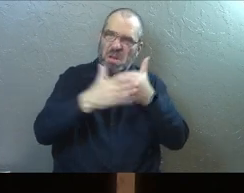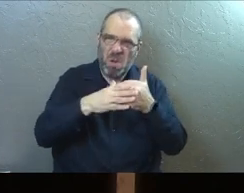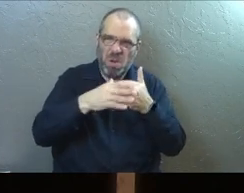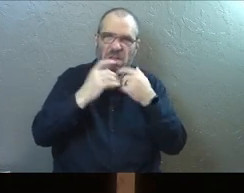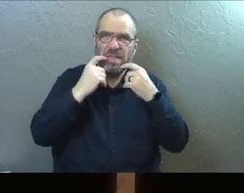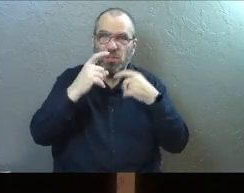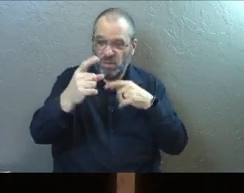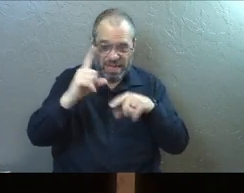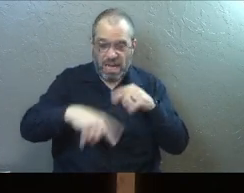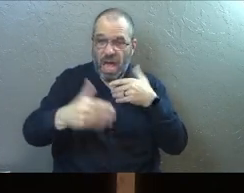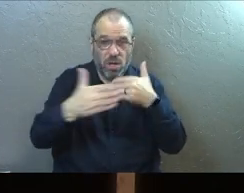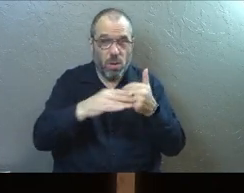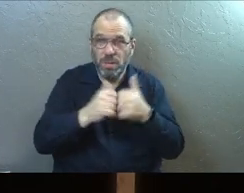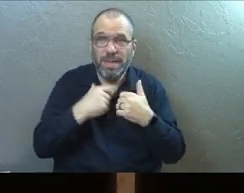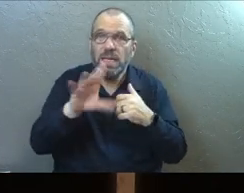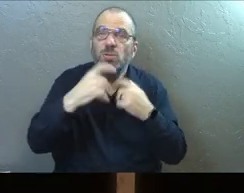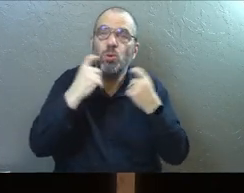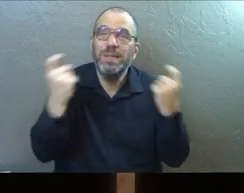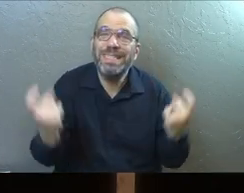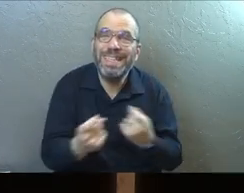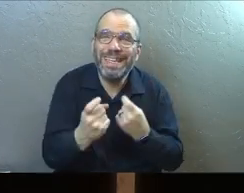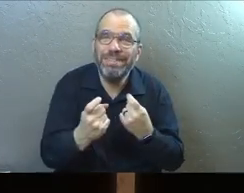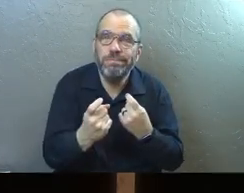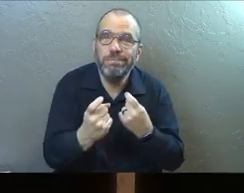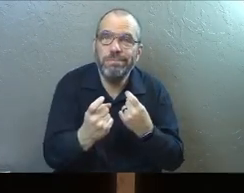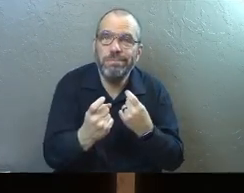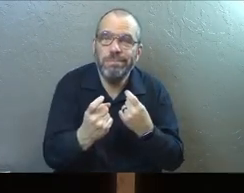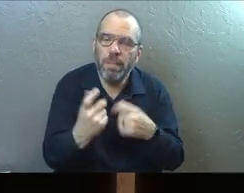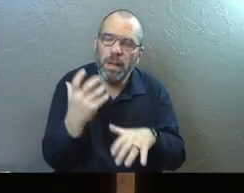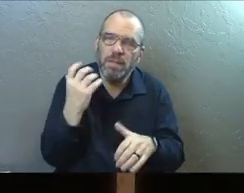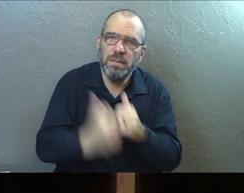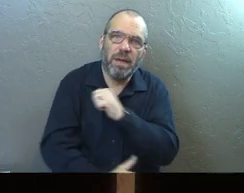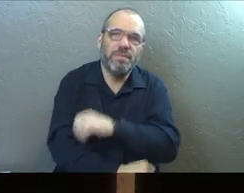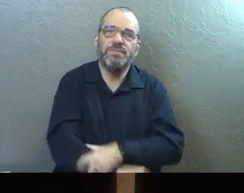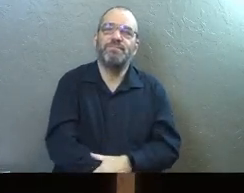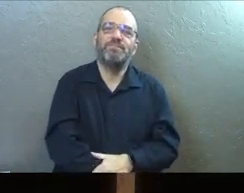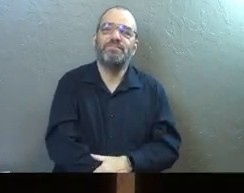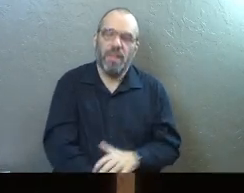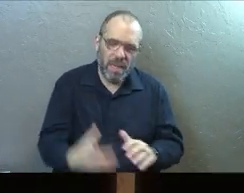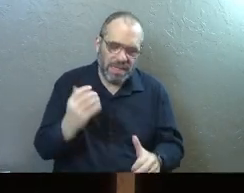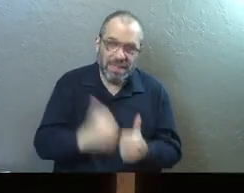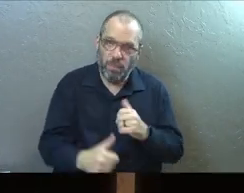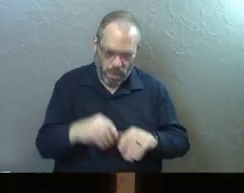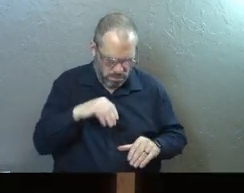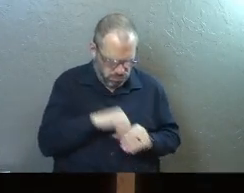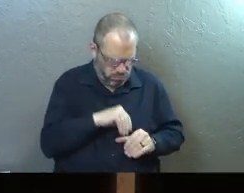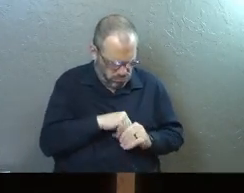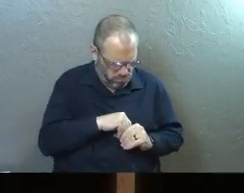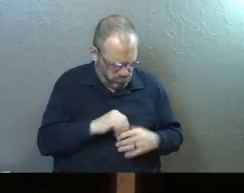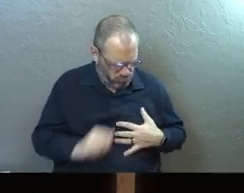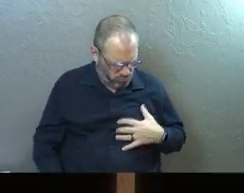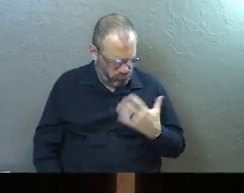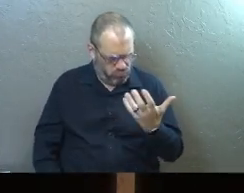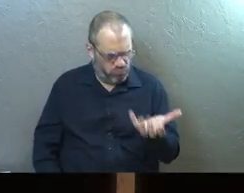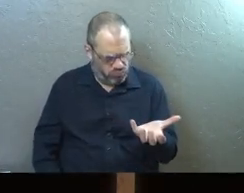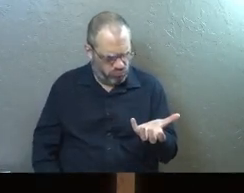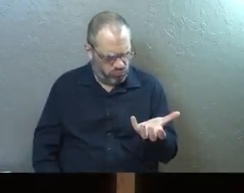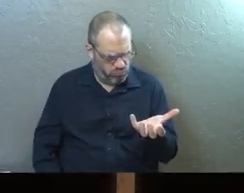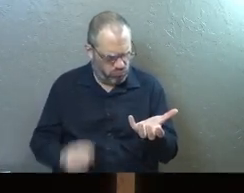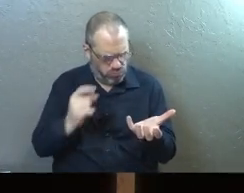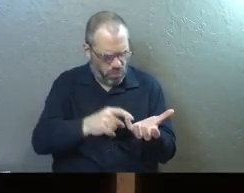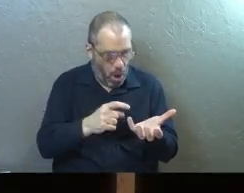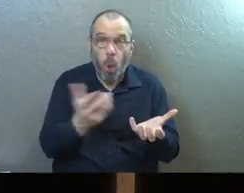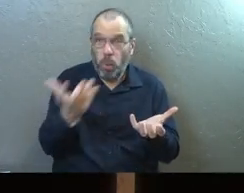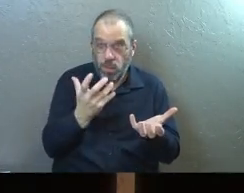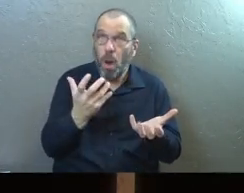your sin is in the way. That's tough, right? Because there's something inside of us that we do want to